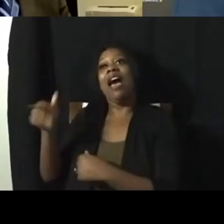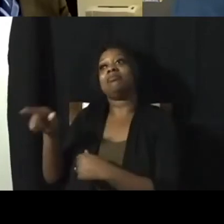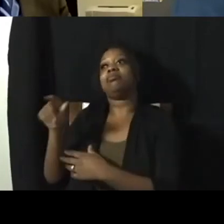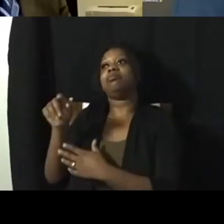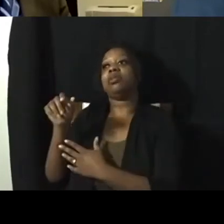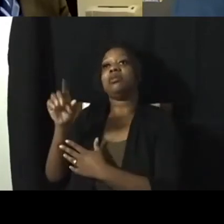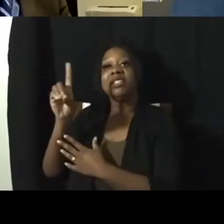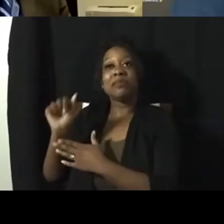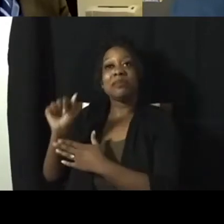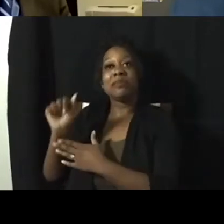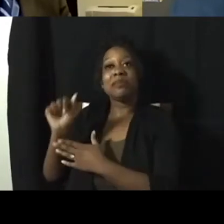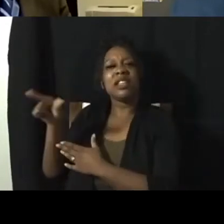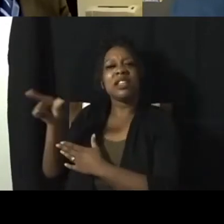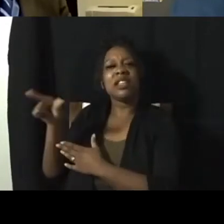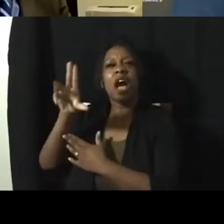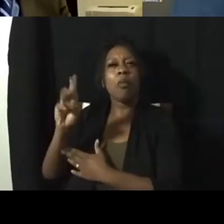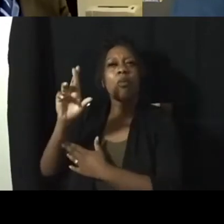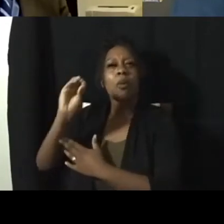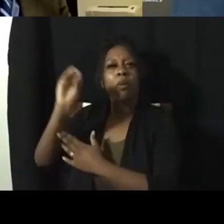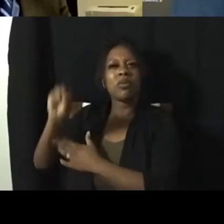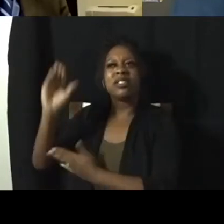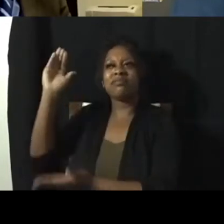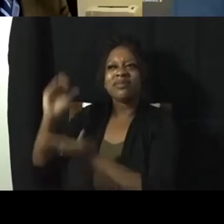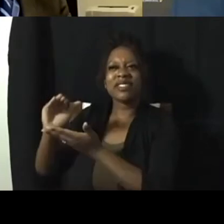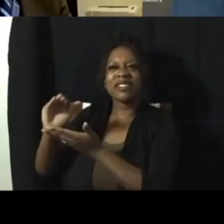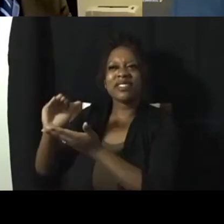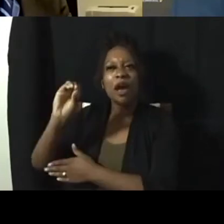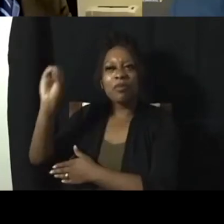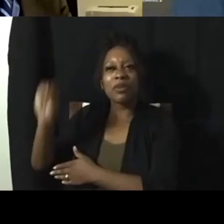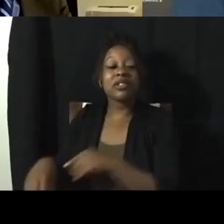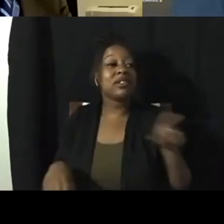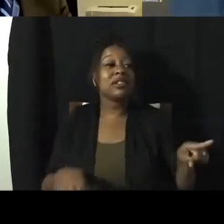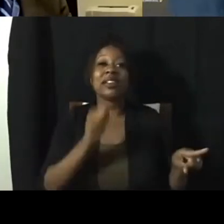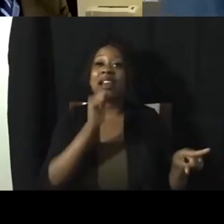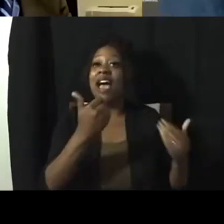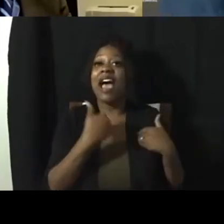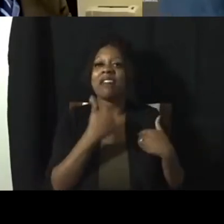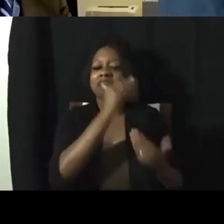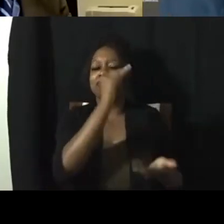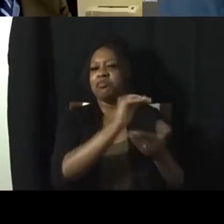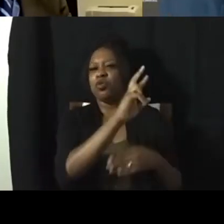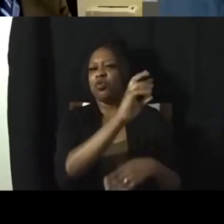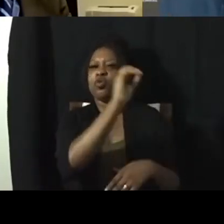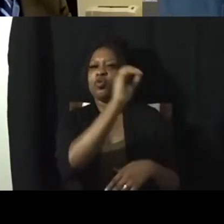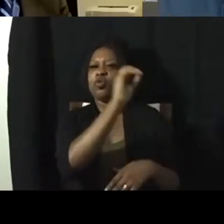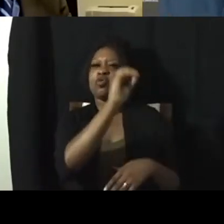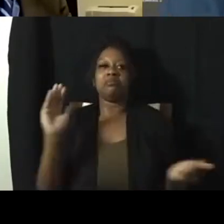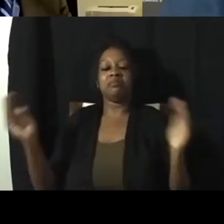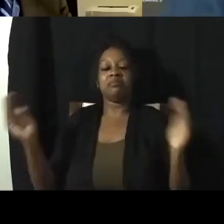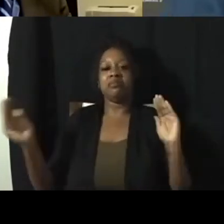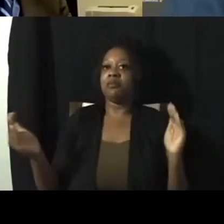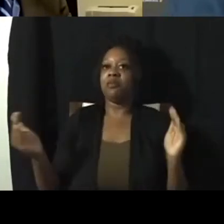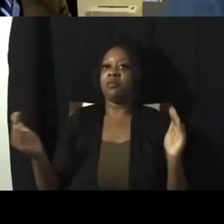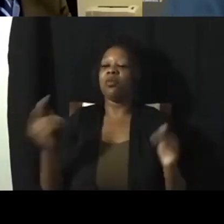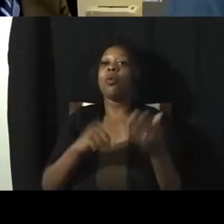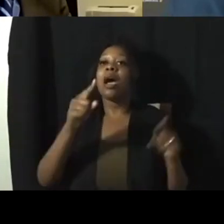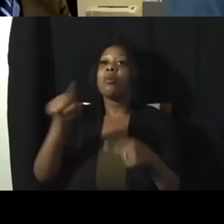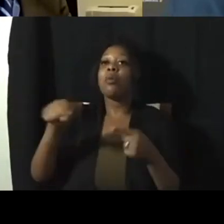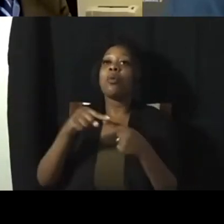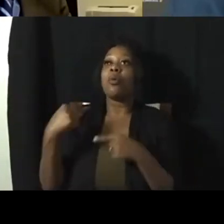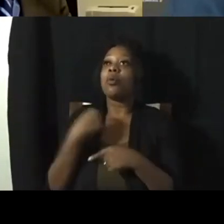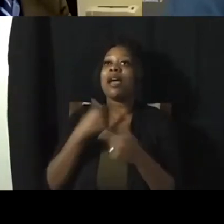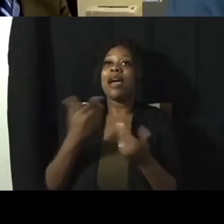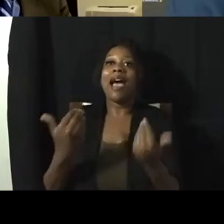during those events. What happens when these economic disruptions occur in the midst of